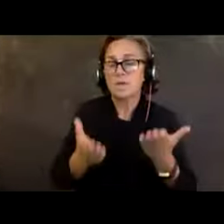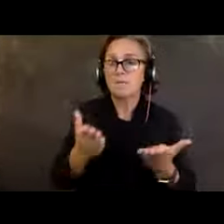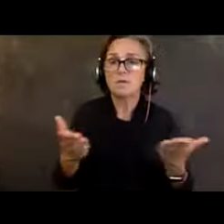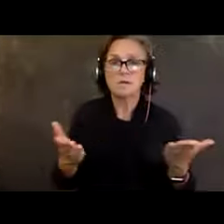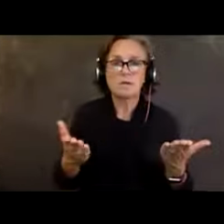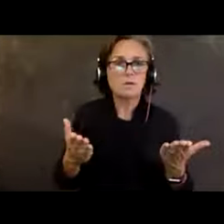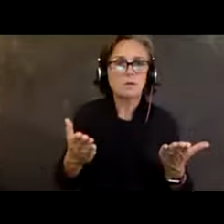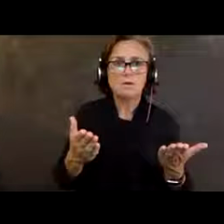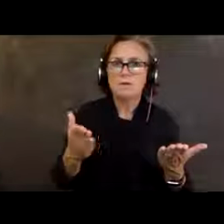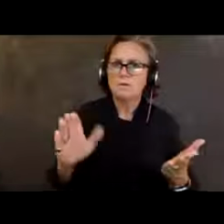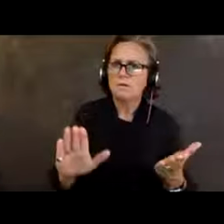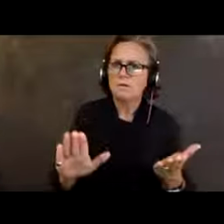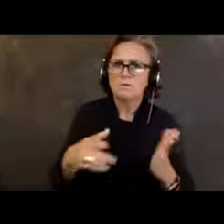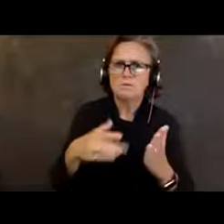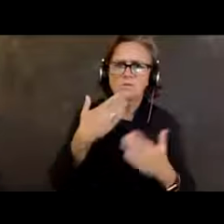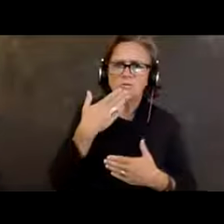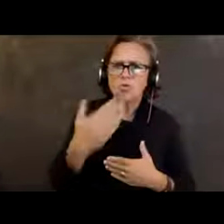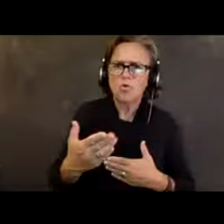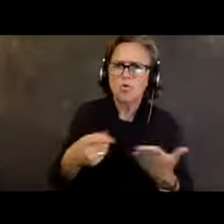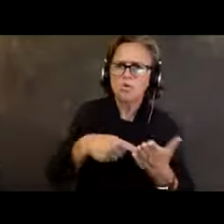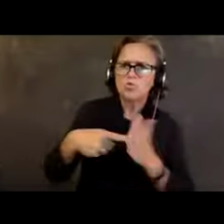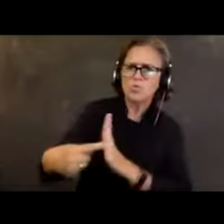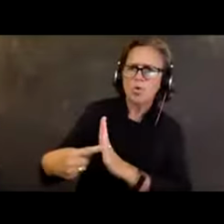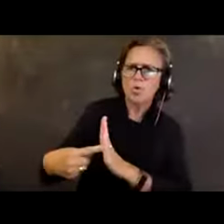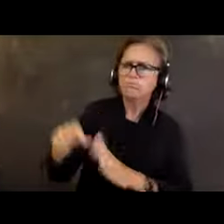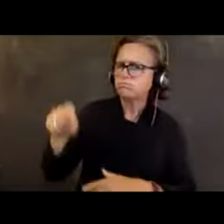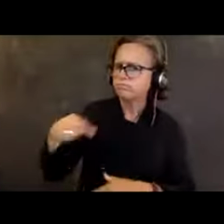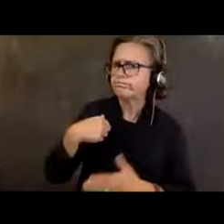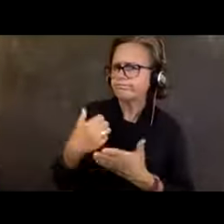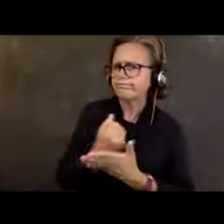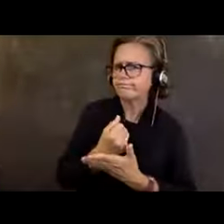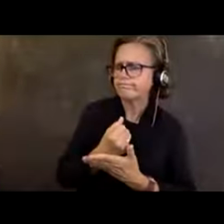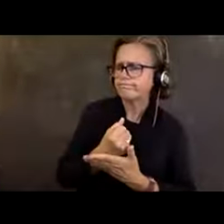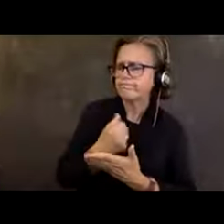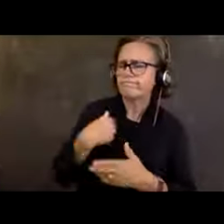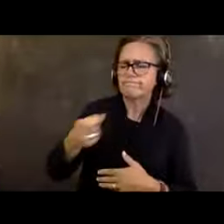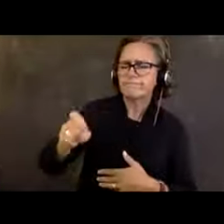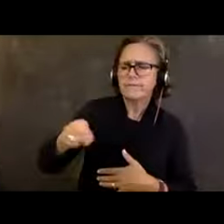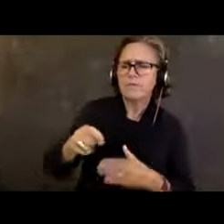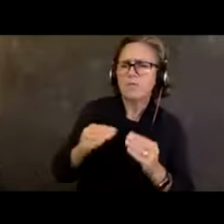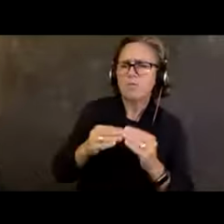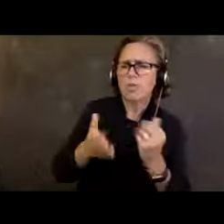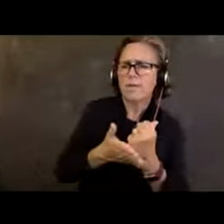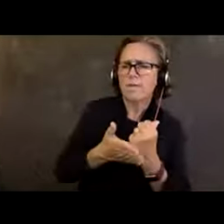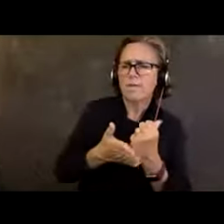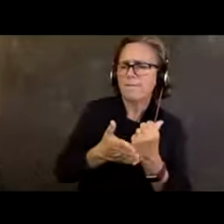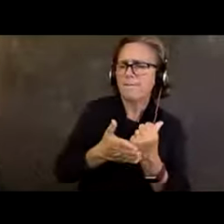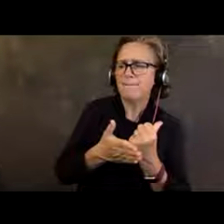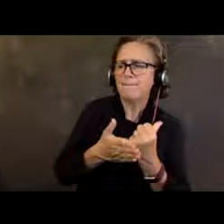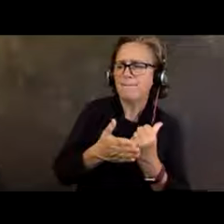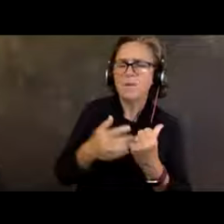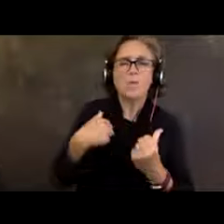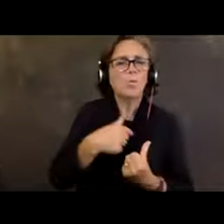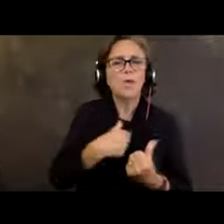and addressing mental health is important. It's part of our being healthy, and we want to destigmatize mental